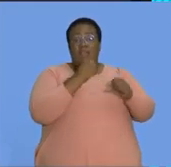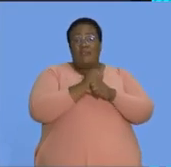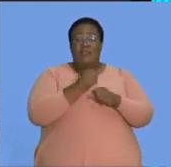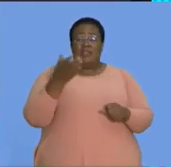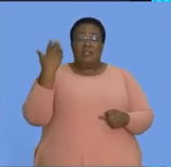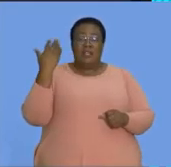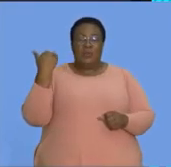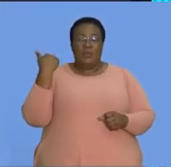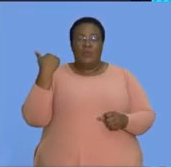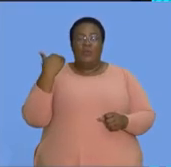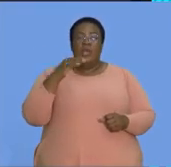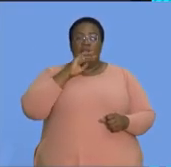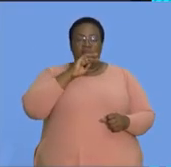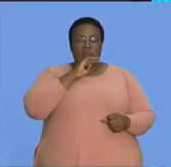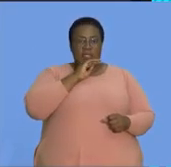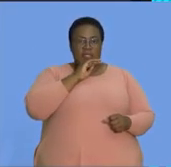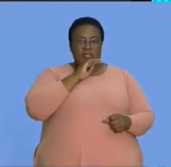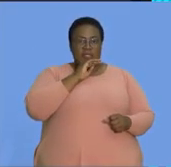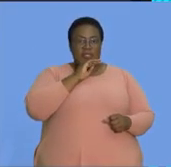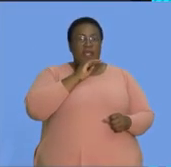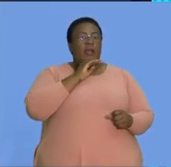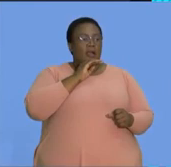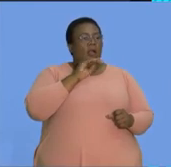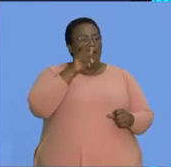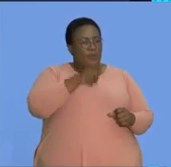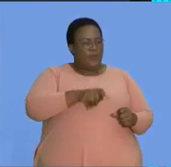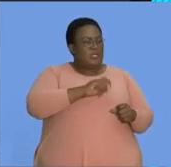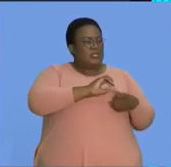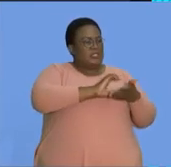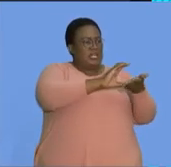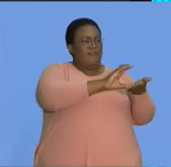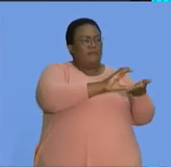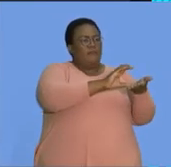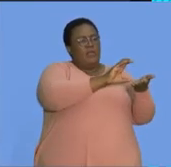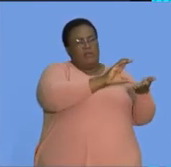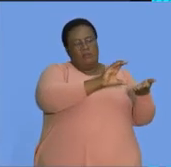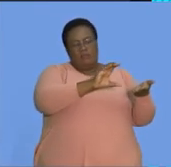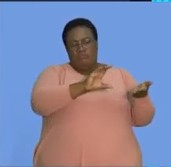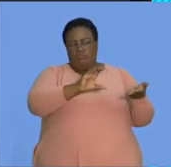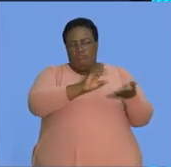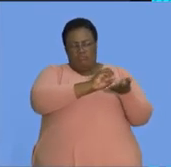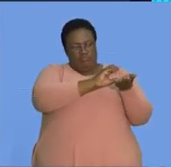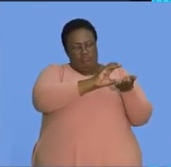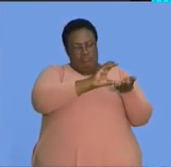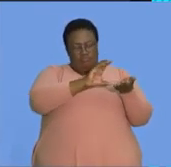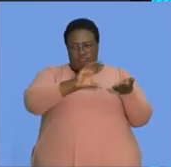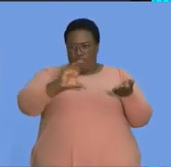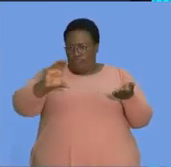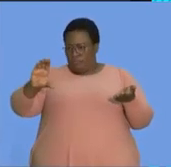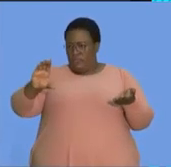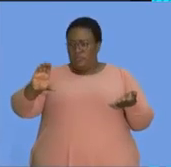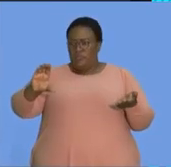meaning the duration of the investment was 5 years. So already we're thinking about, okay, this was 5 years, right?